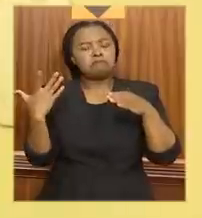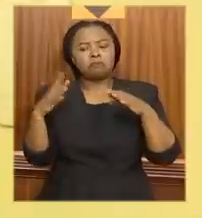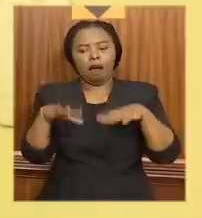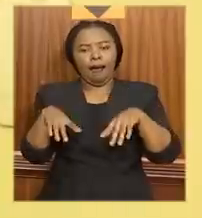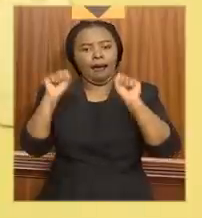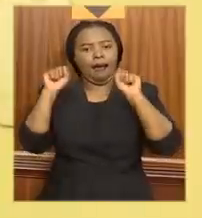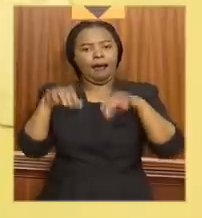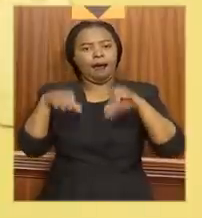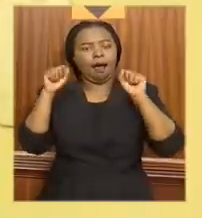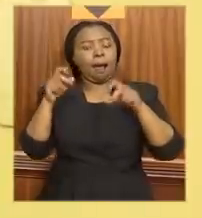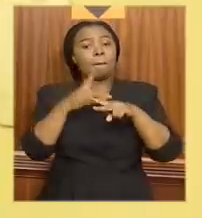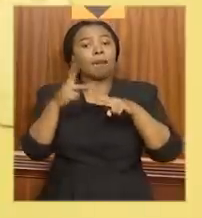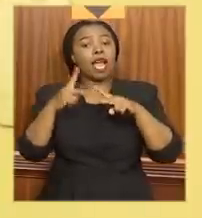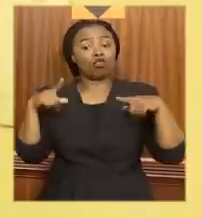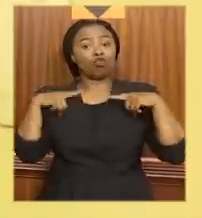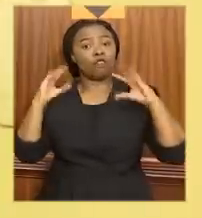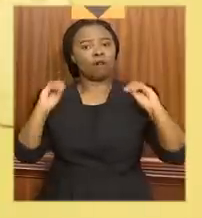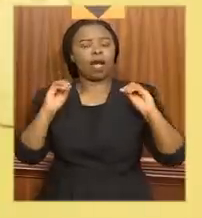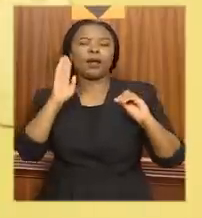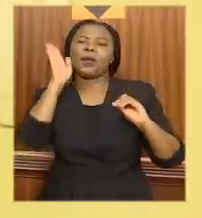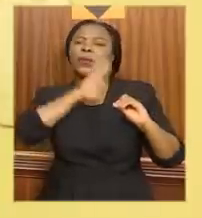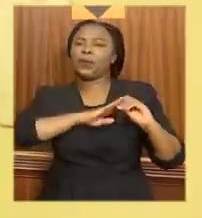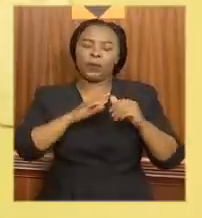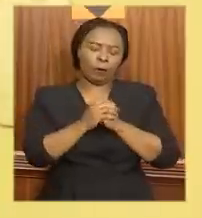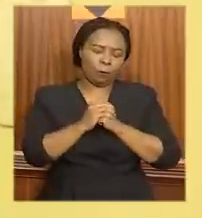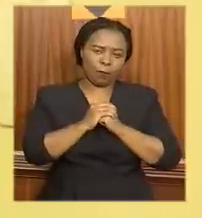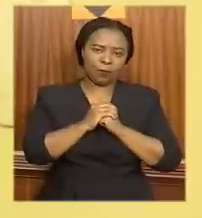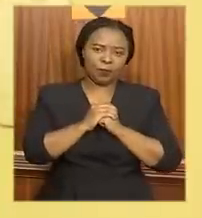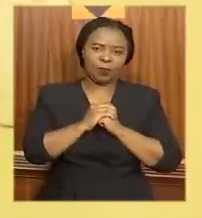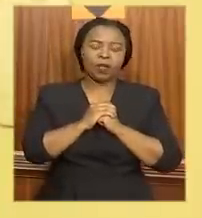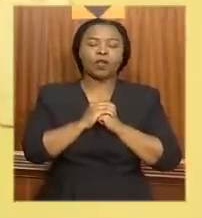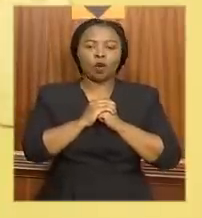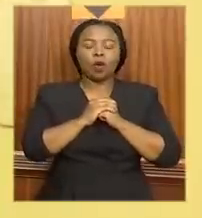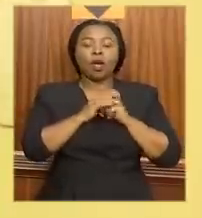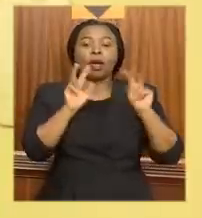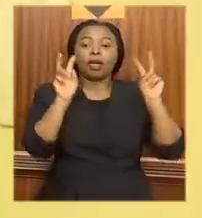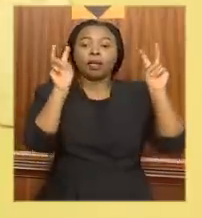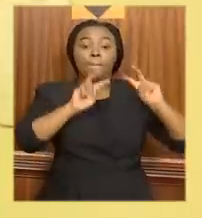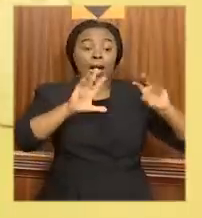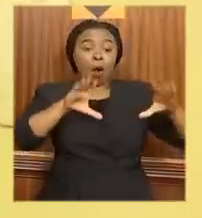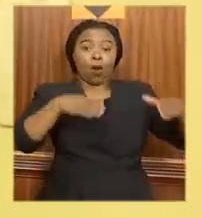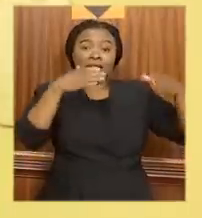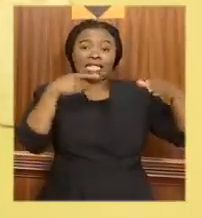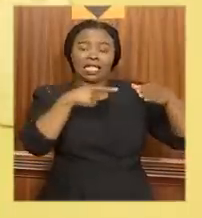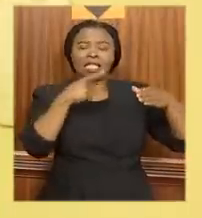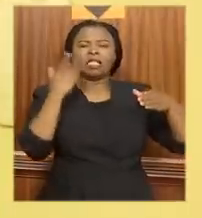outages. Many of our power stations were built many years ago.